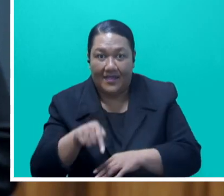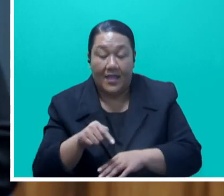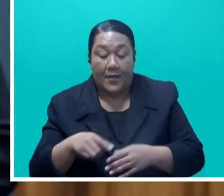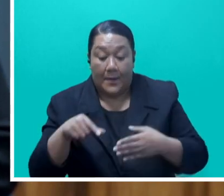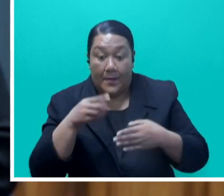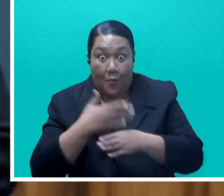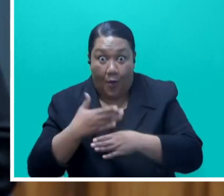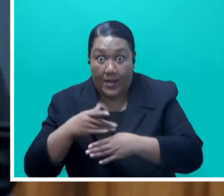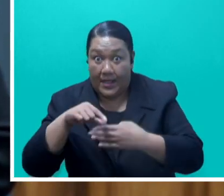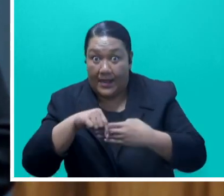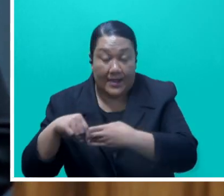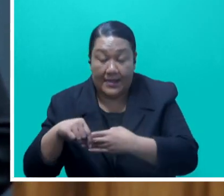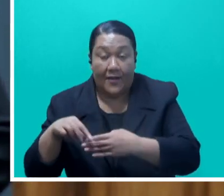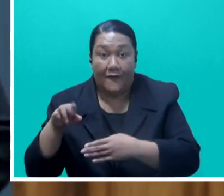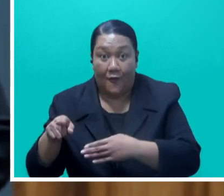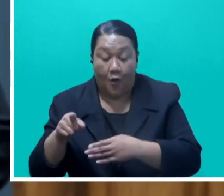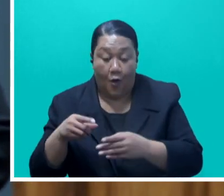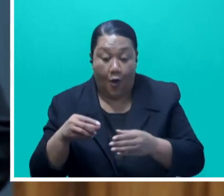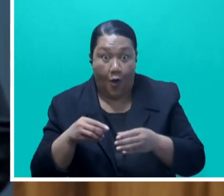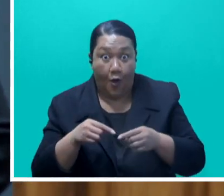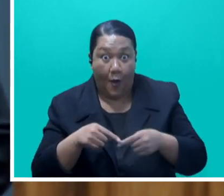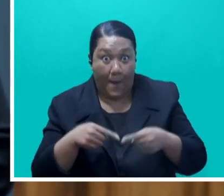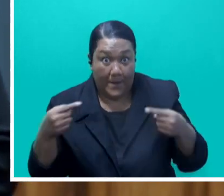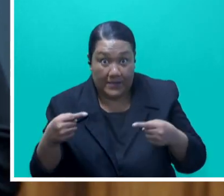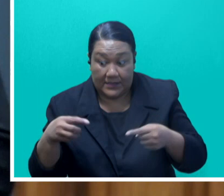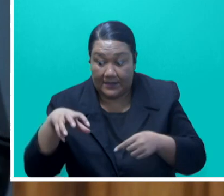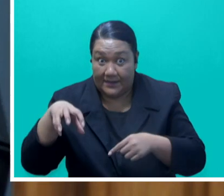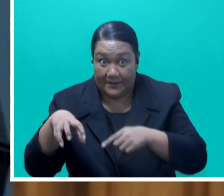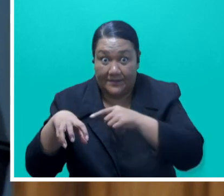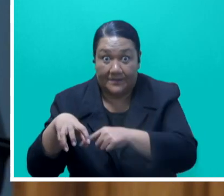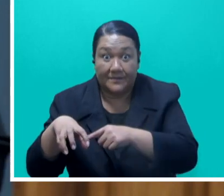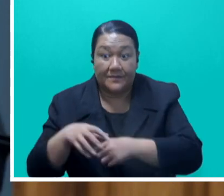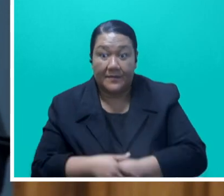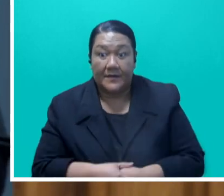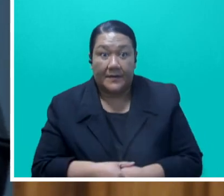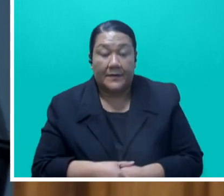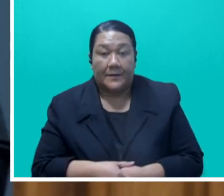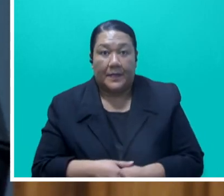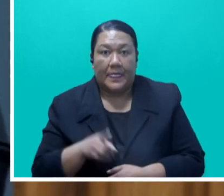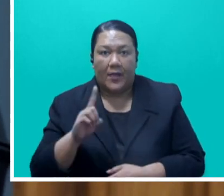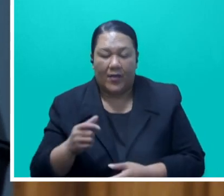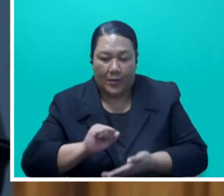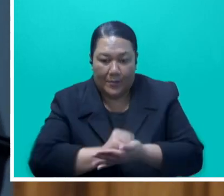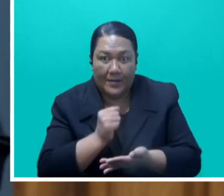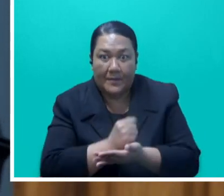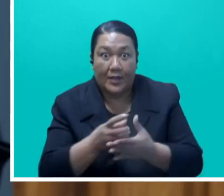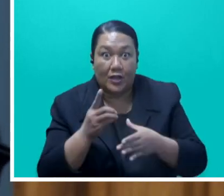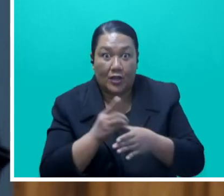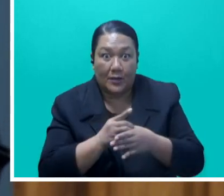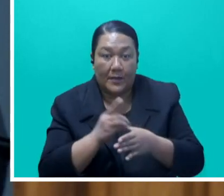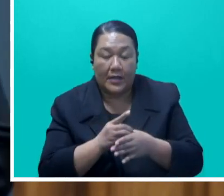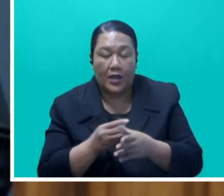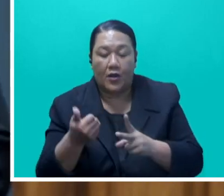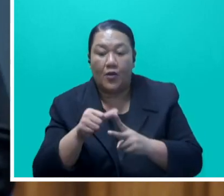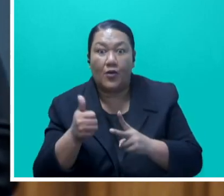Opposition, I would only come as far as the corridors of this August House to deliver printed documents and resource materials for the